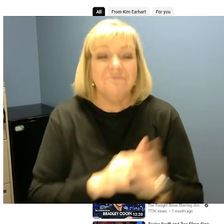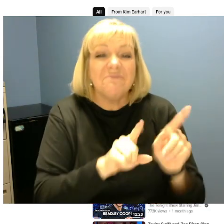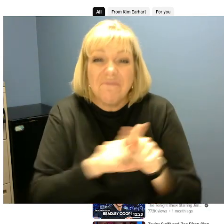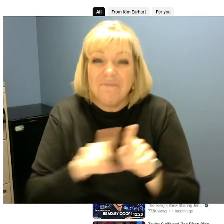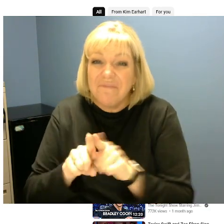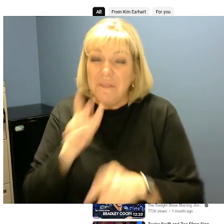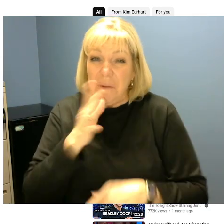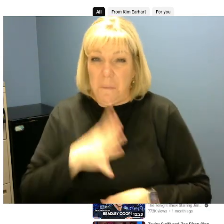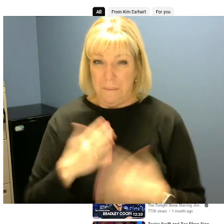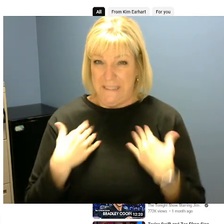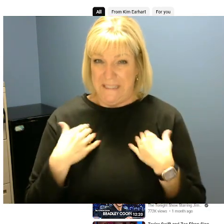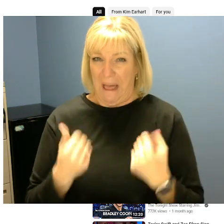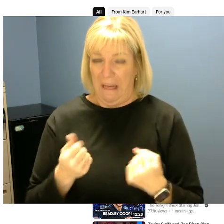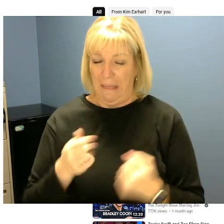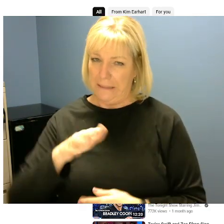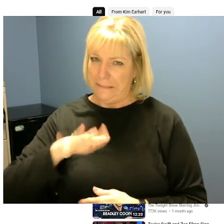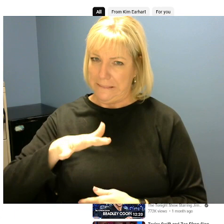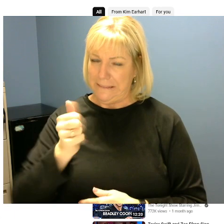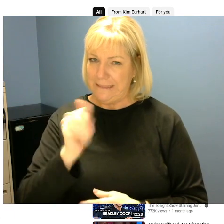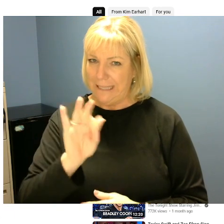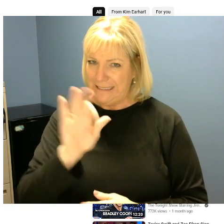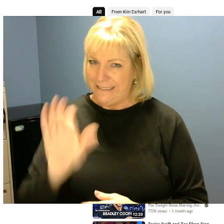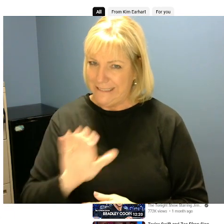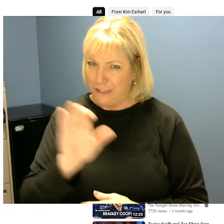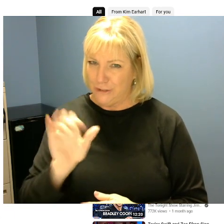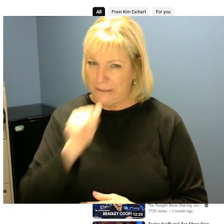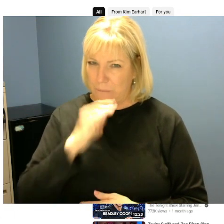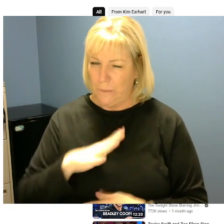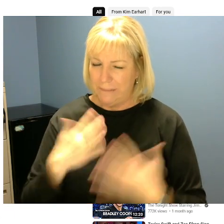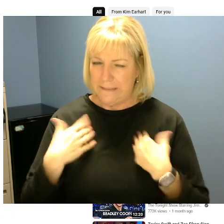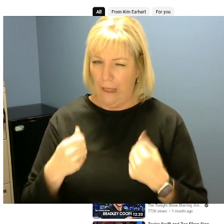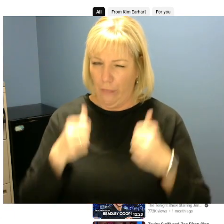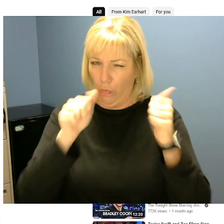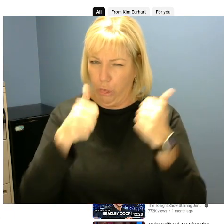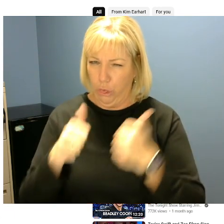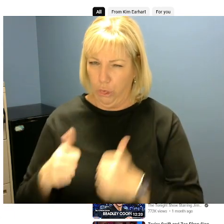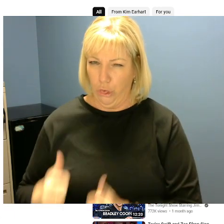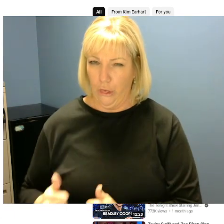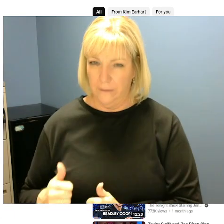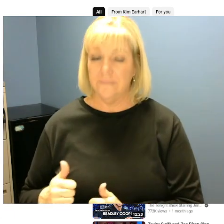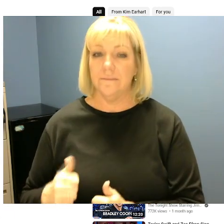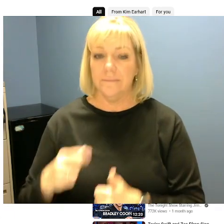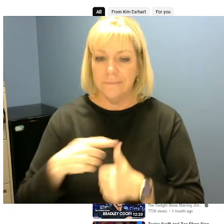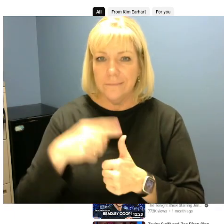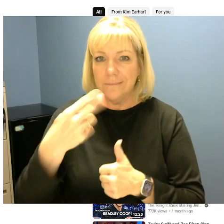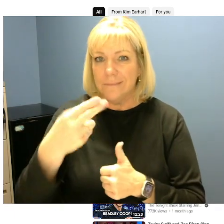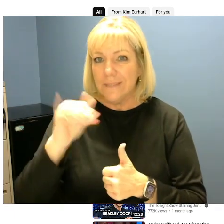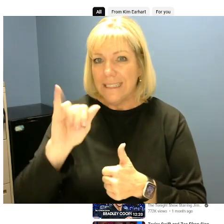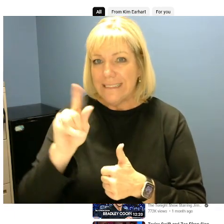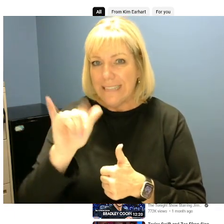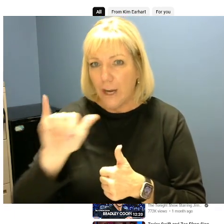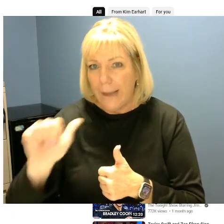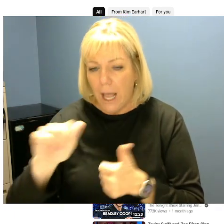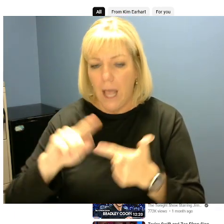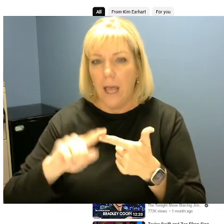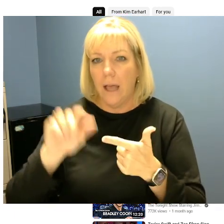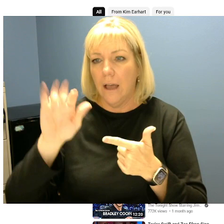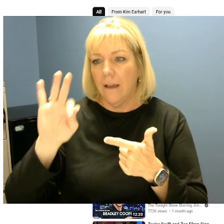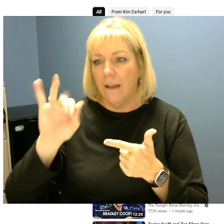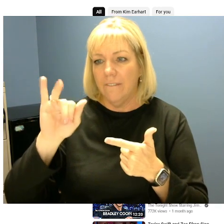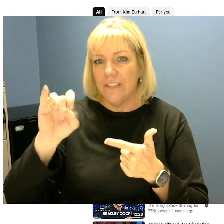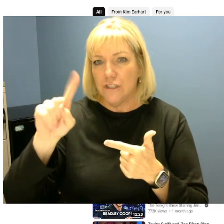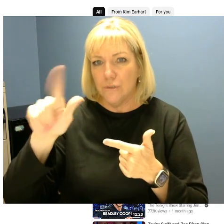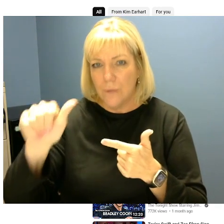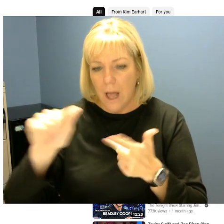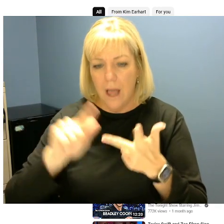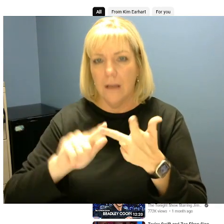want to be in the 19th century. So that's that terrible decay of female health. We'll talk about hysteria, a fistula, and the